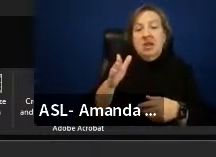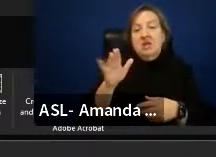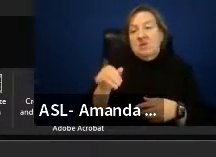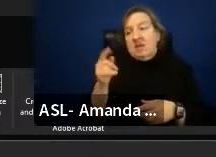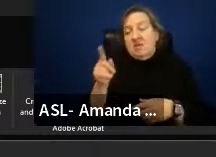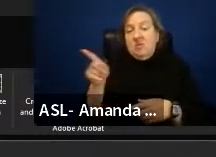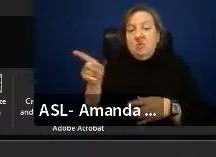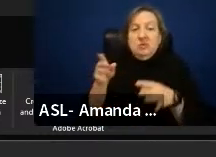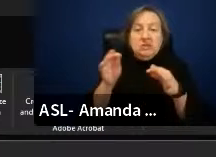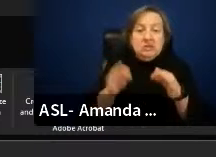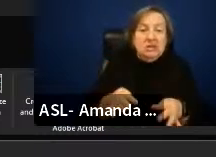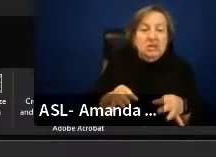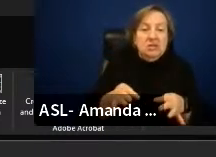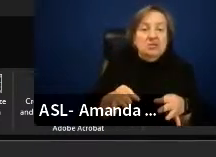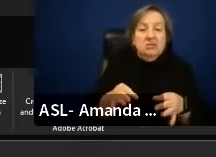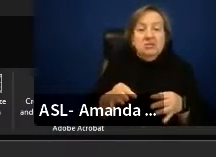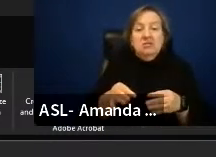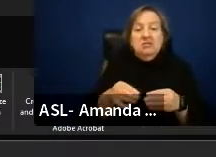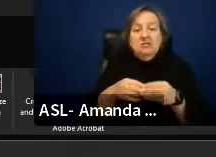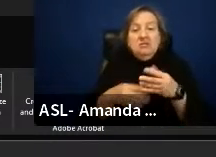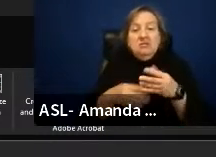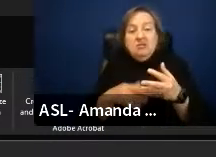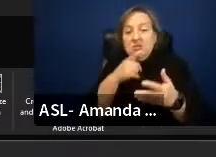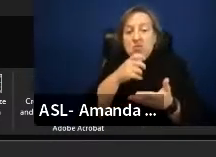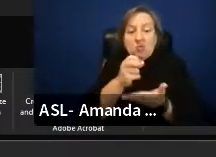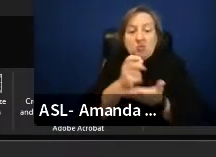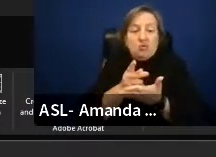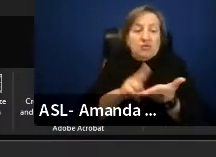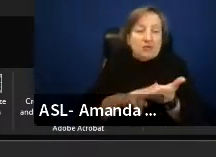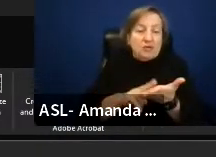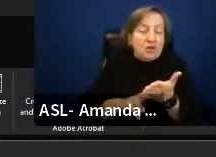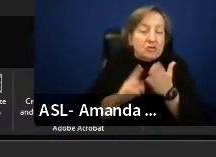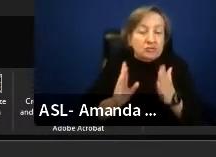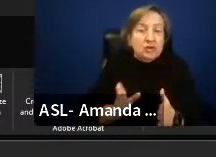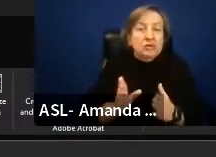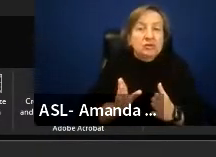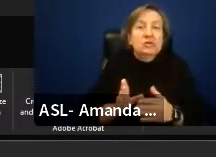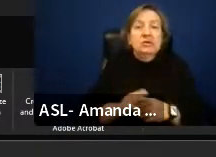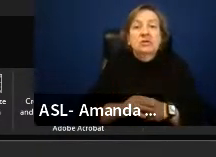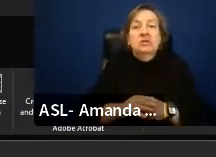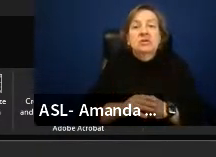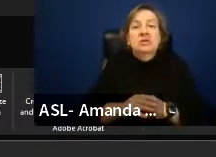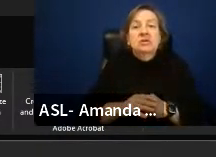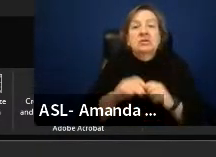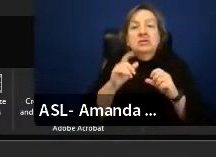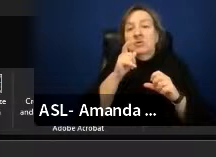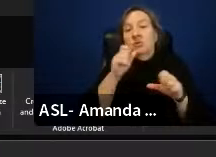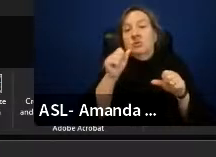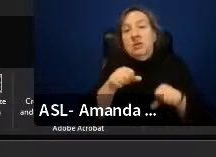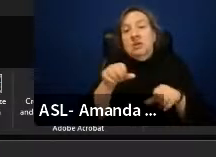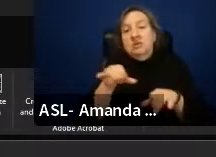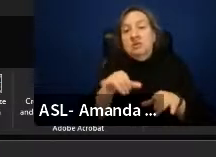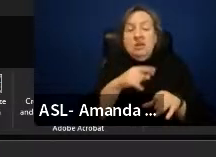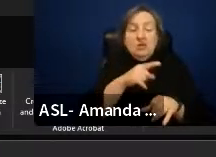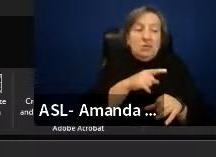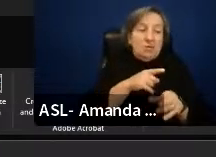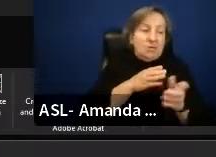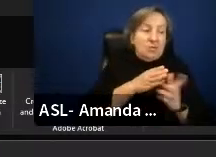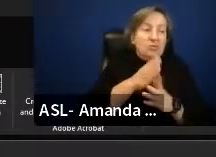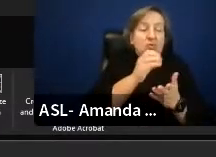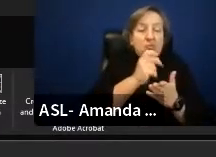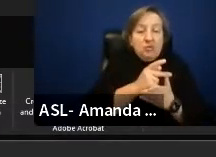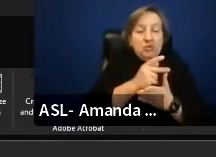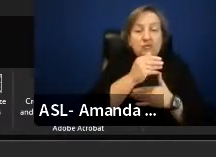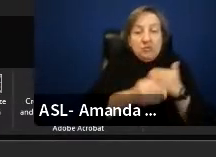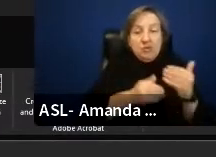you determine the list of approved contractors can do that, and you go through the approval